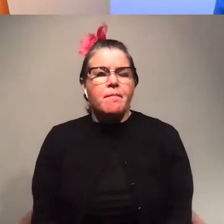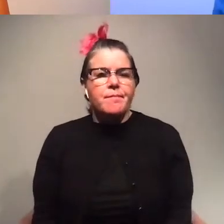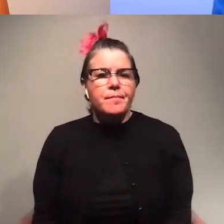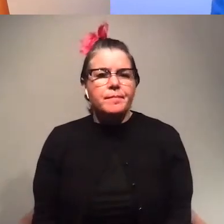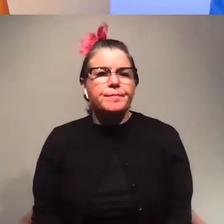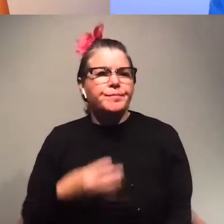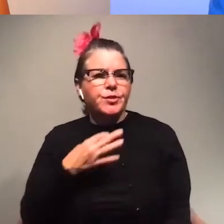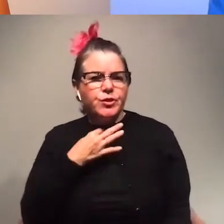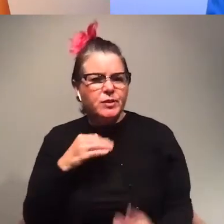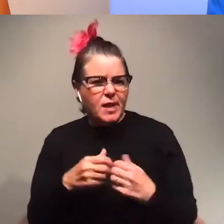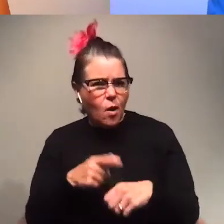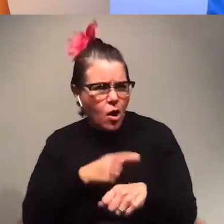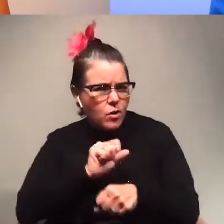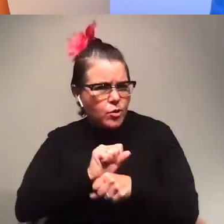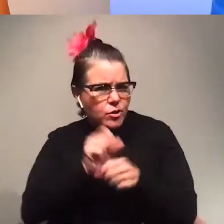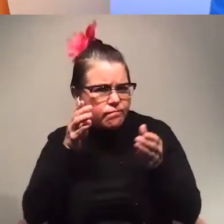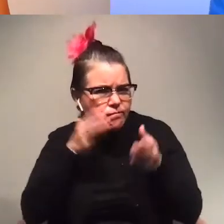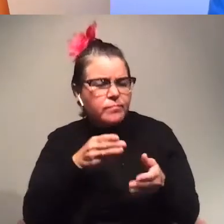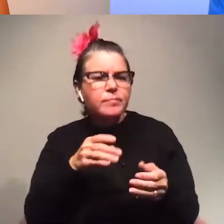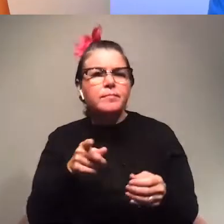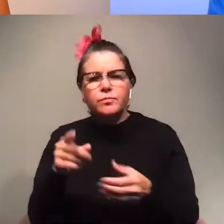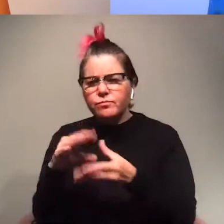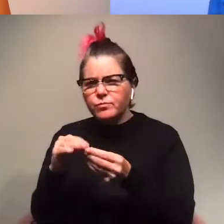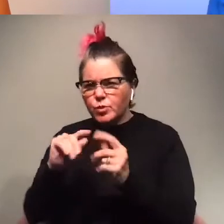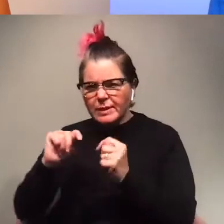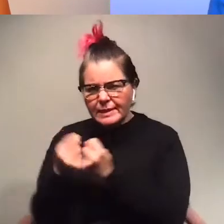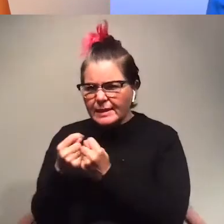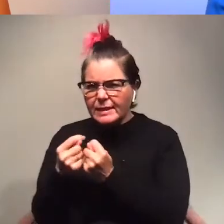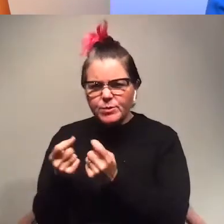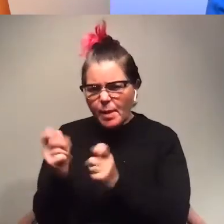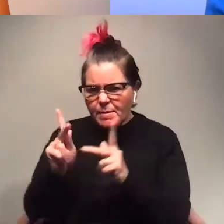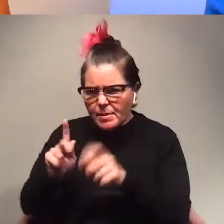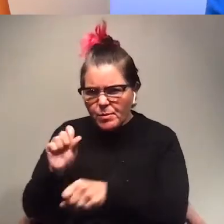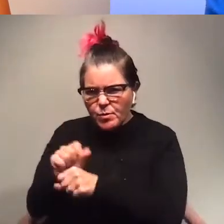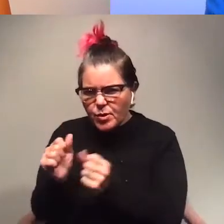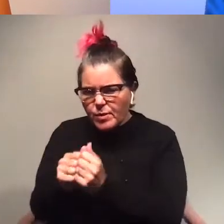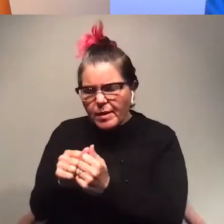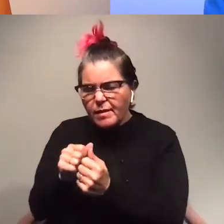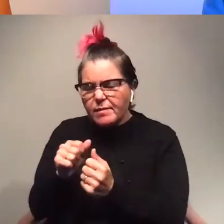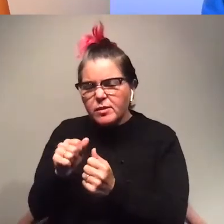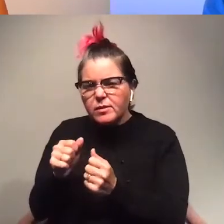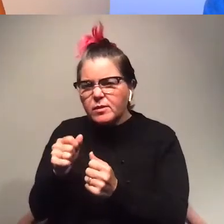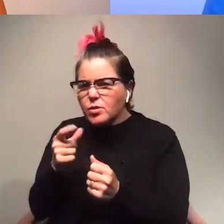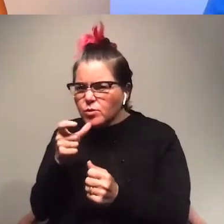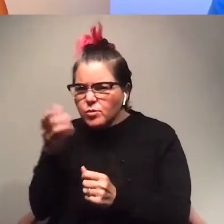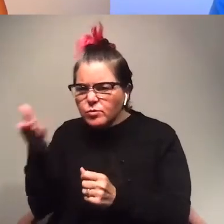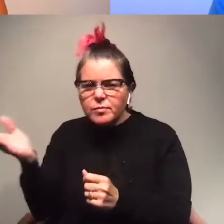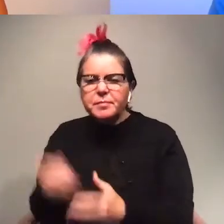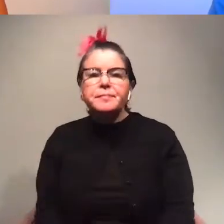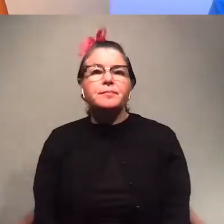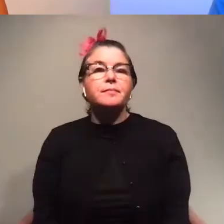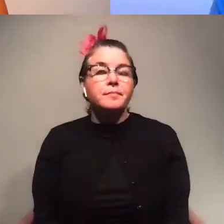long you've been working on it, and kind of like you mentioned your team too, like how many people do you work on, and like who are they? Yeah.